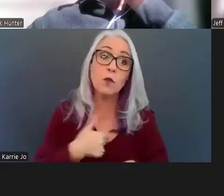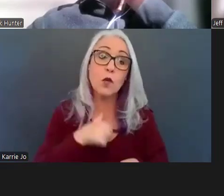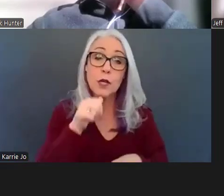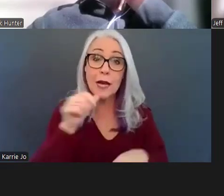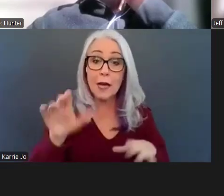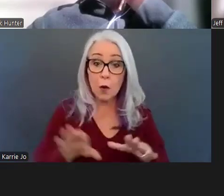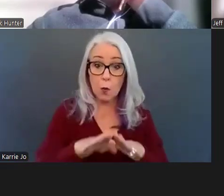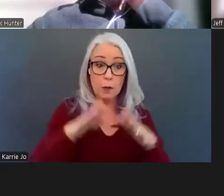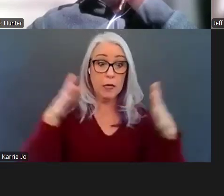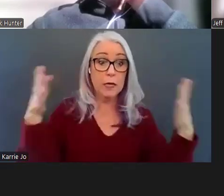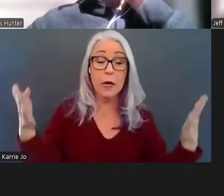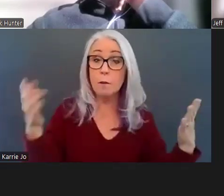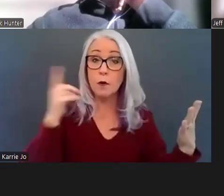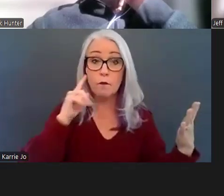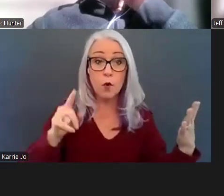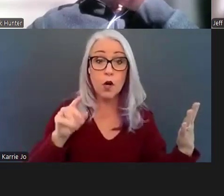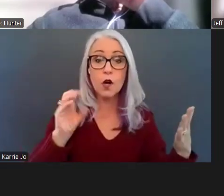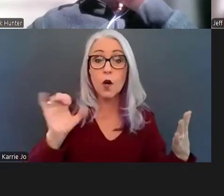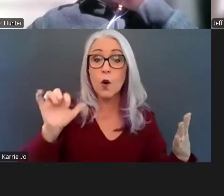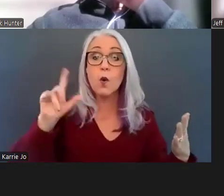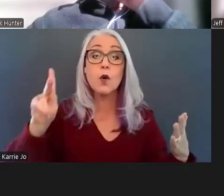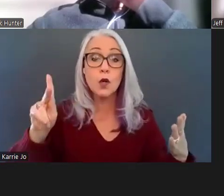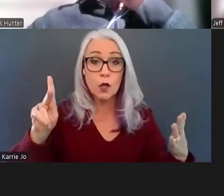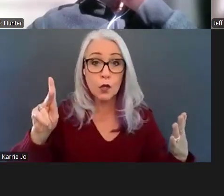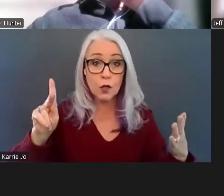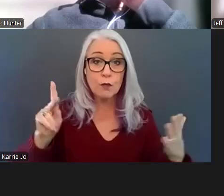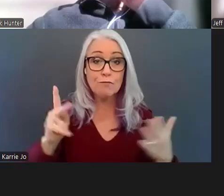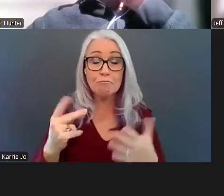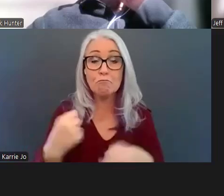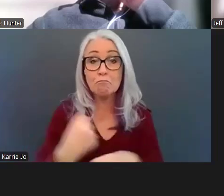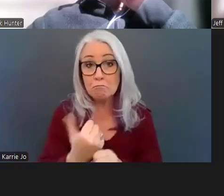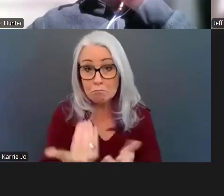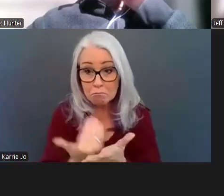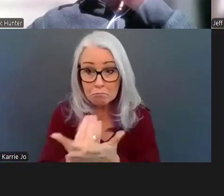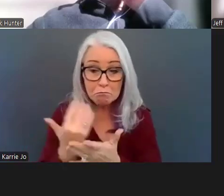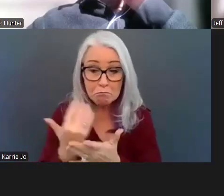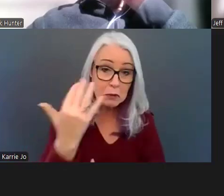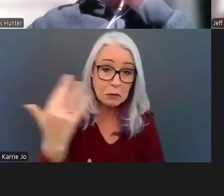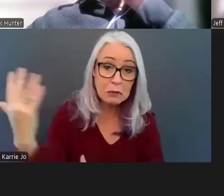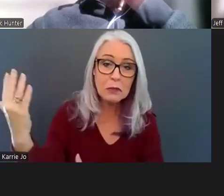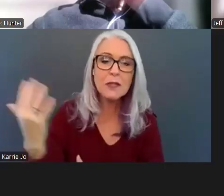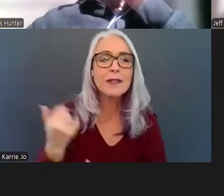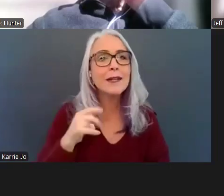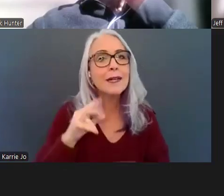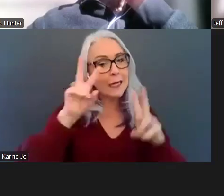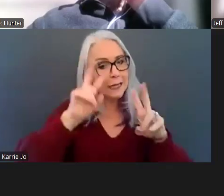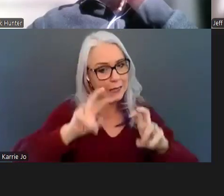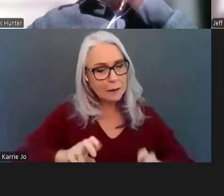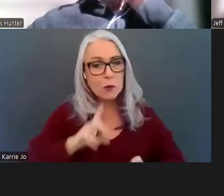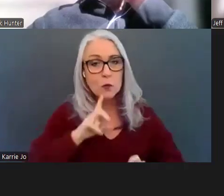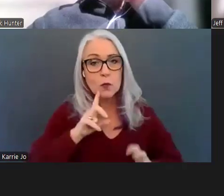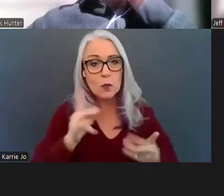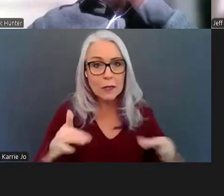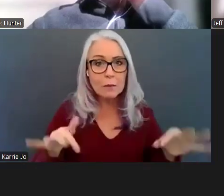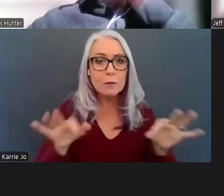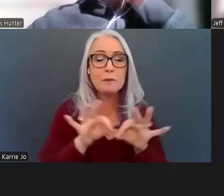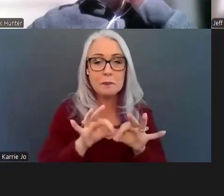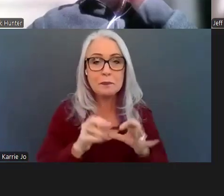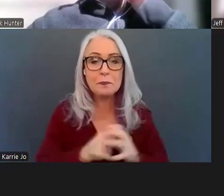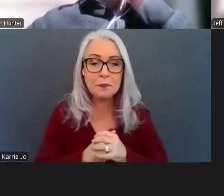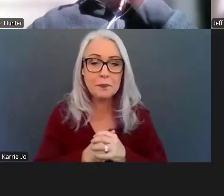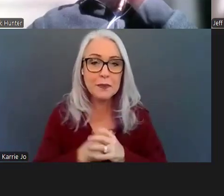enough to allow oak regeneration. So these kind of assessments are important, and we know